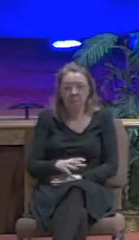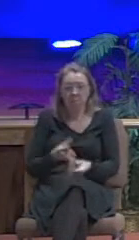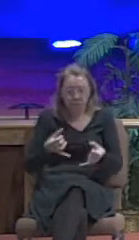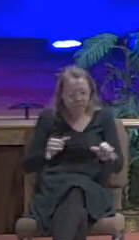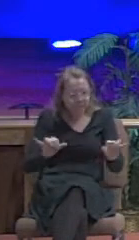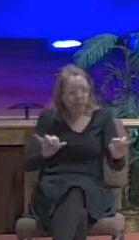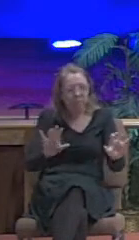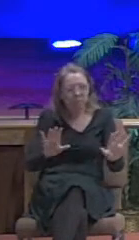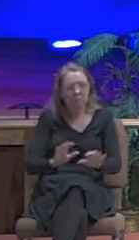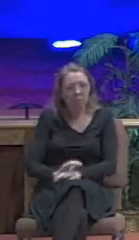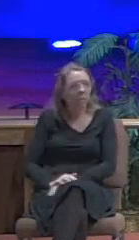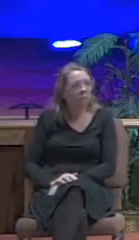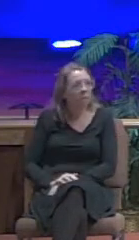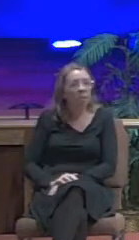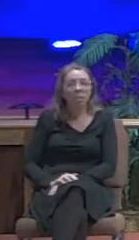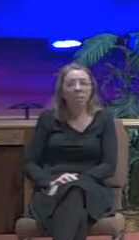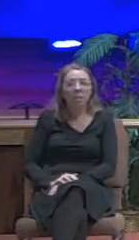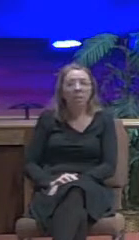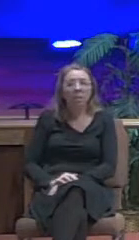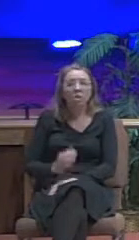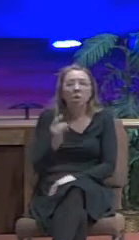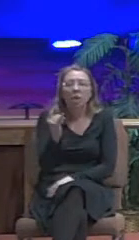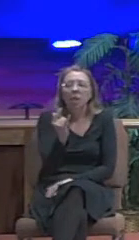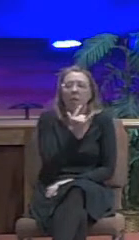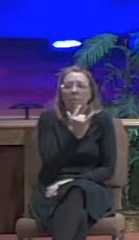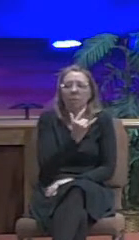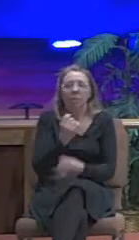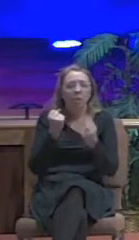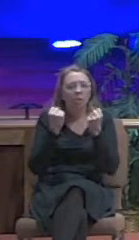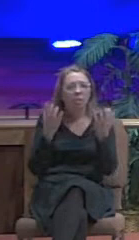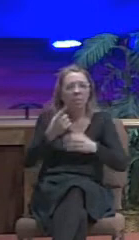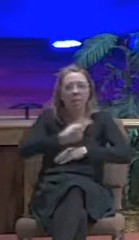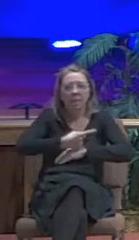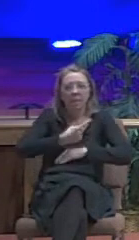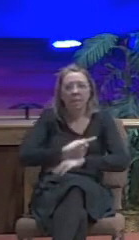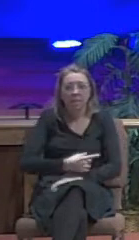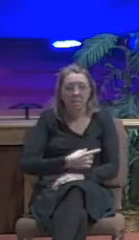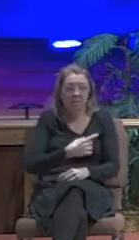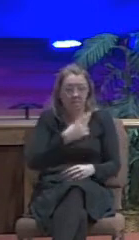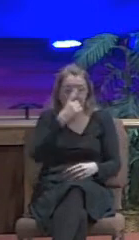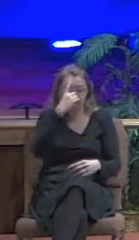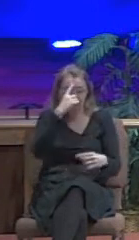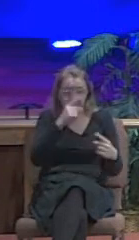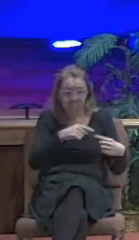She loves me to pieces, but there's days that she disagrees with me 100%.